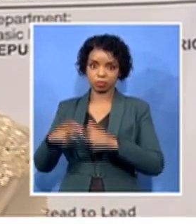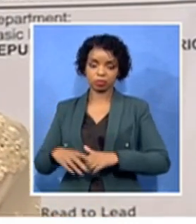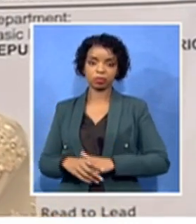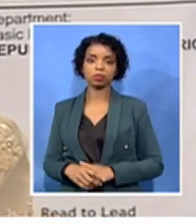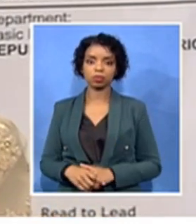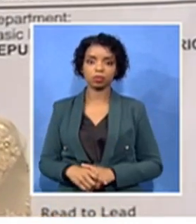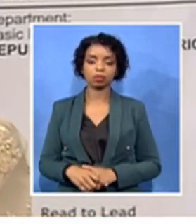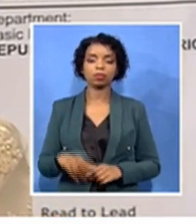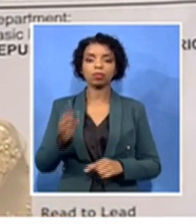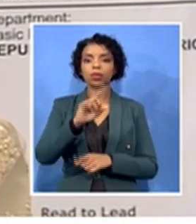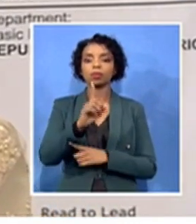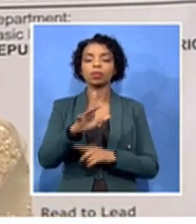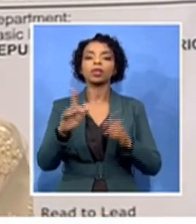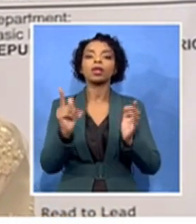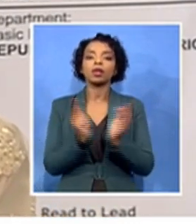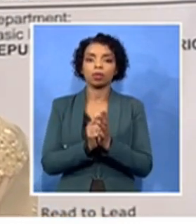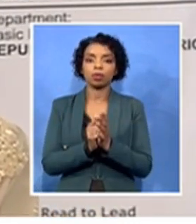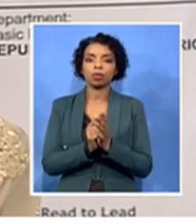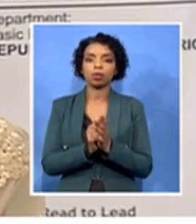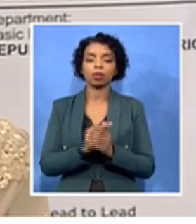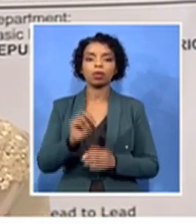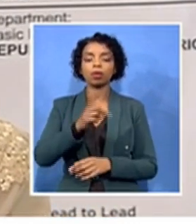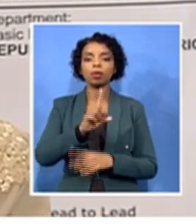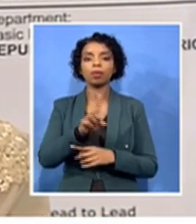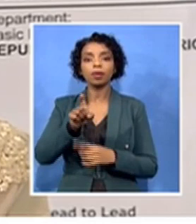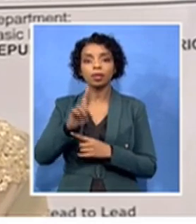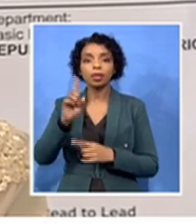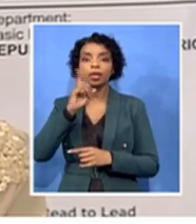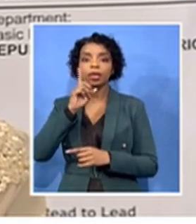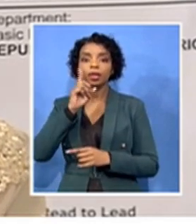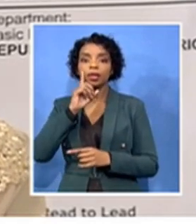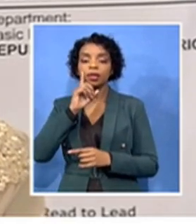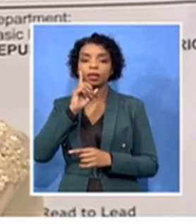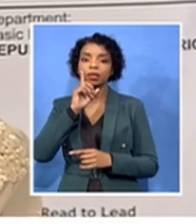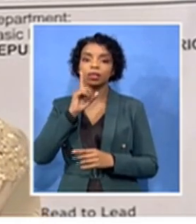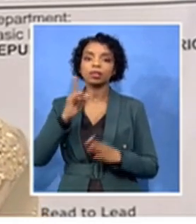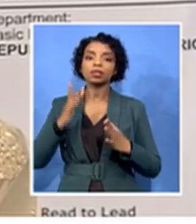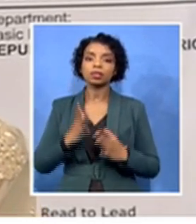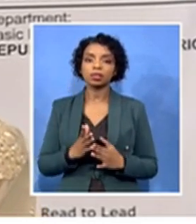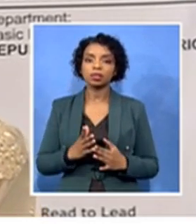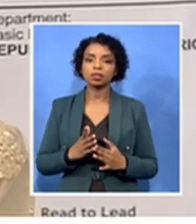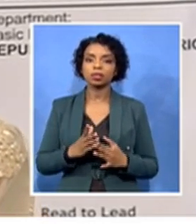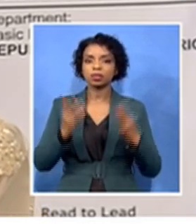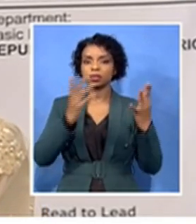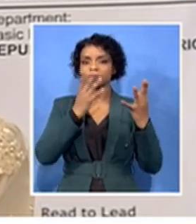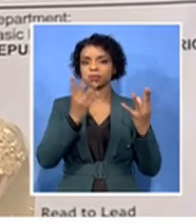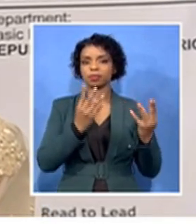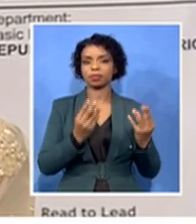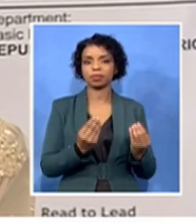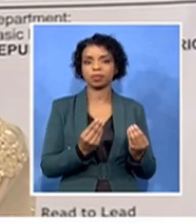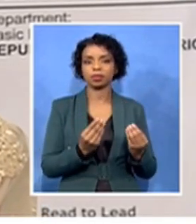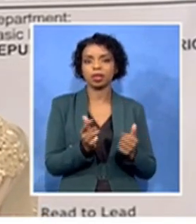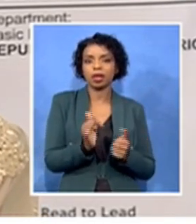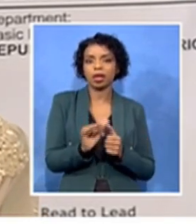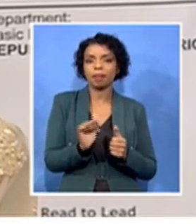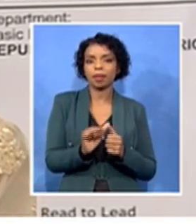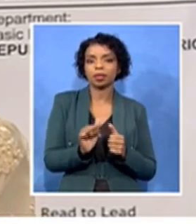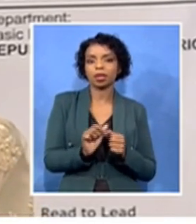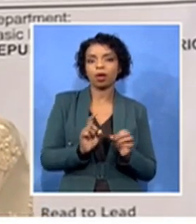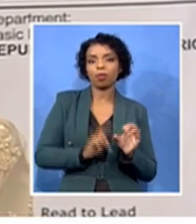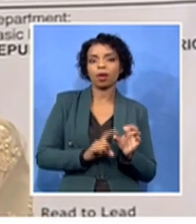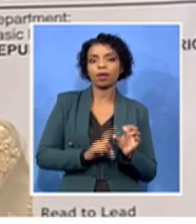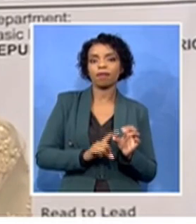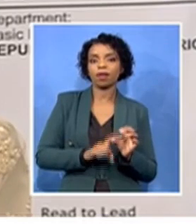pupil-teacher and ratios, and they are better qualified compared to most systems. Furthermore,